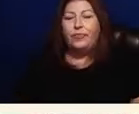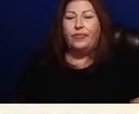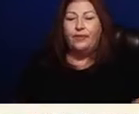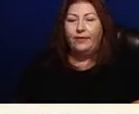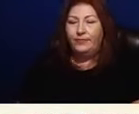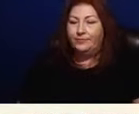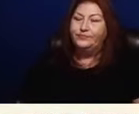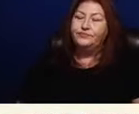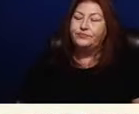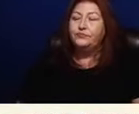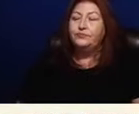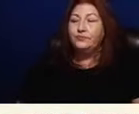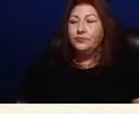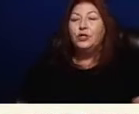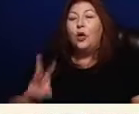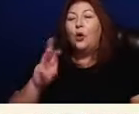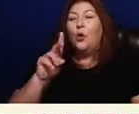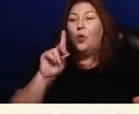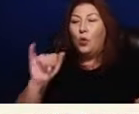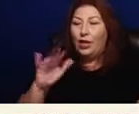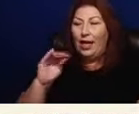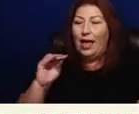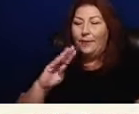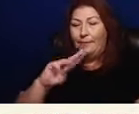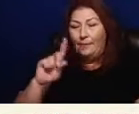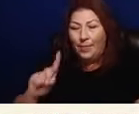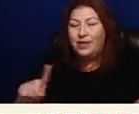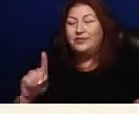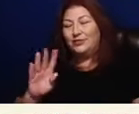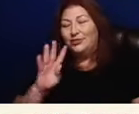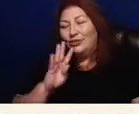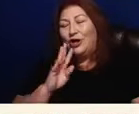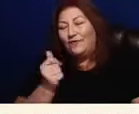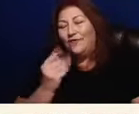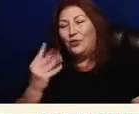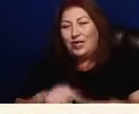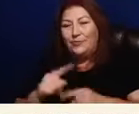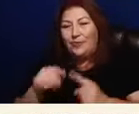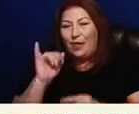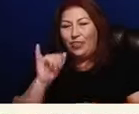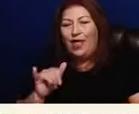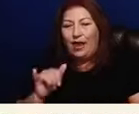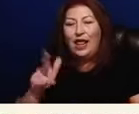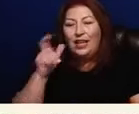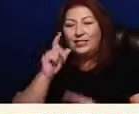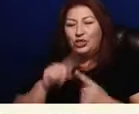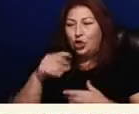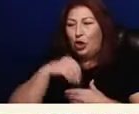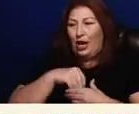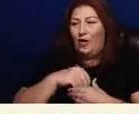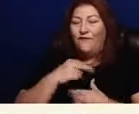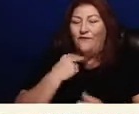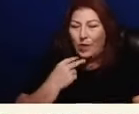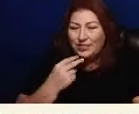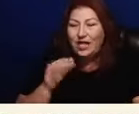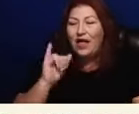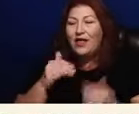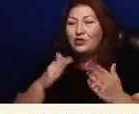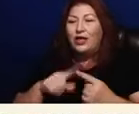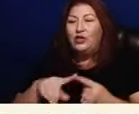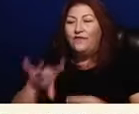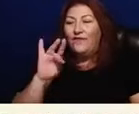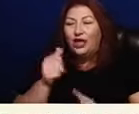So Woody and Buzz talked a couple of times about this, about listening to your inner voice. Like, that's the way to find yourself through